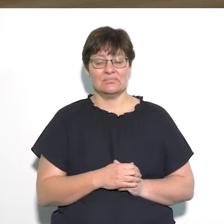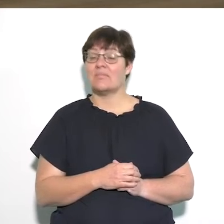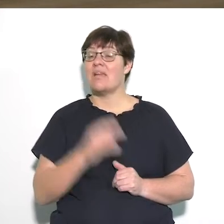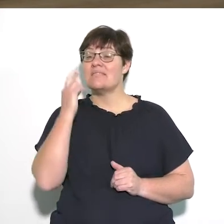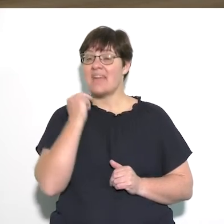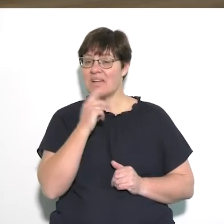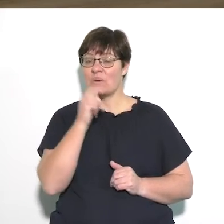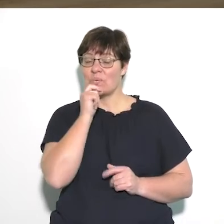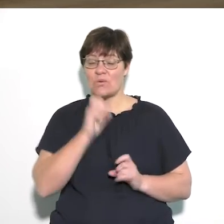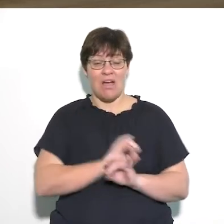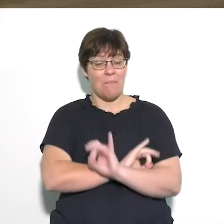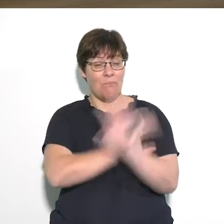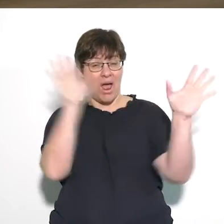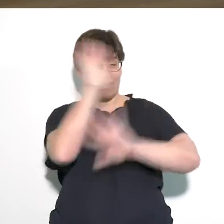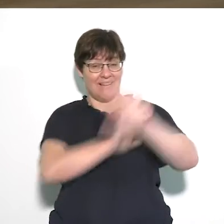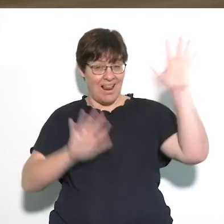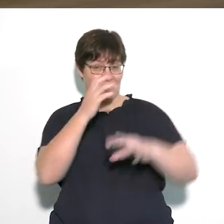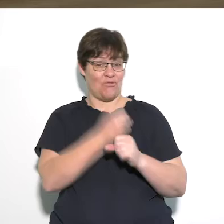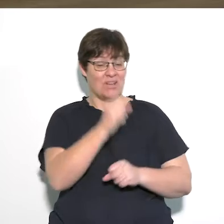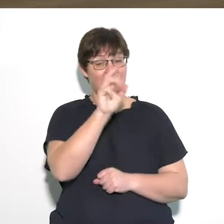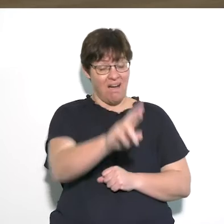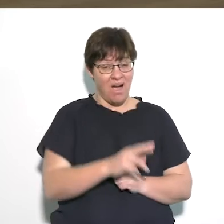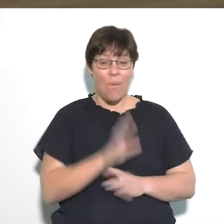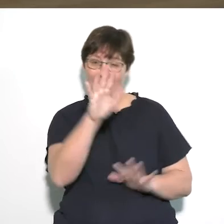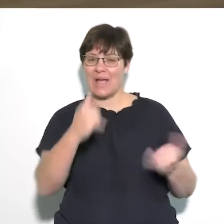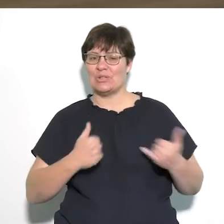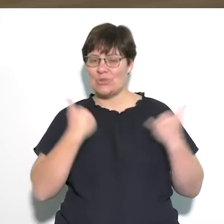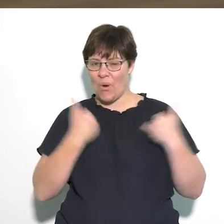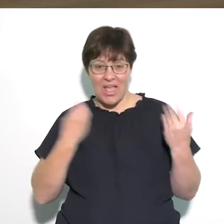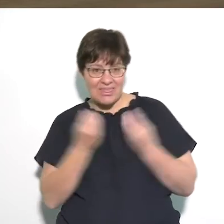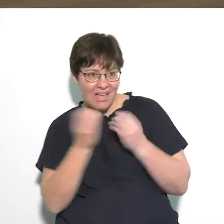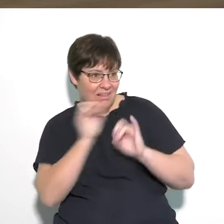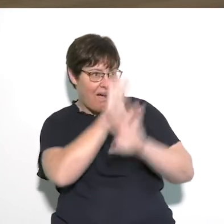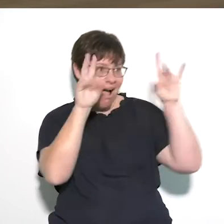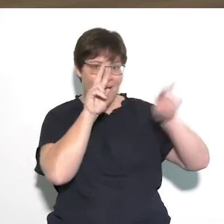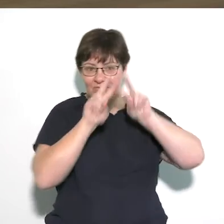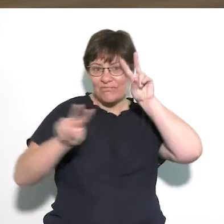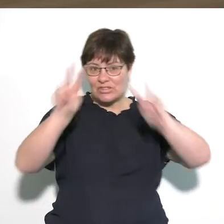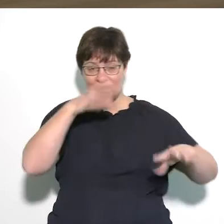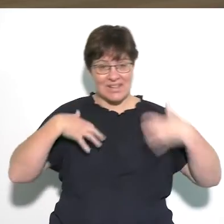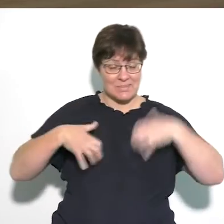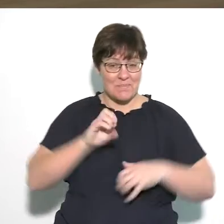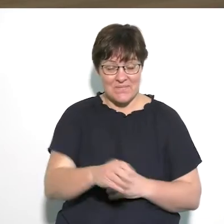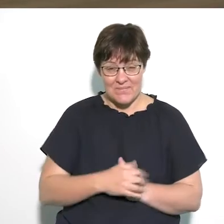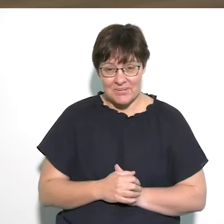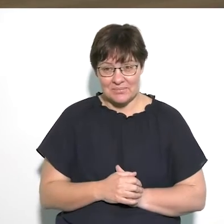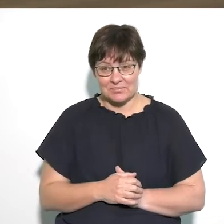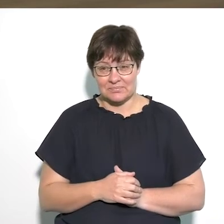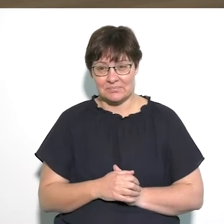And it's always nice to use bright colored pictures for grade R because they enjoy things that are visually stimulating for